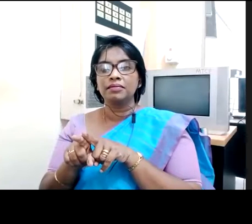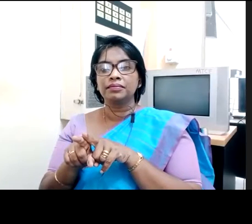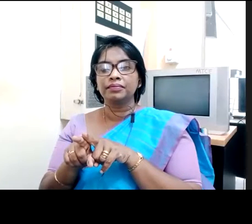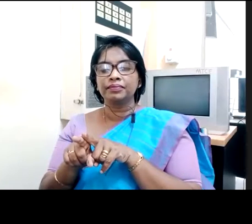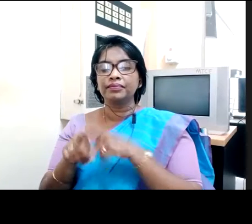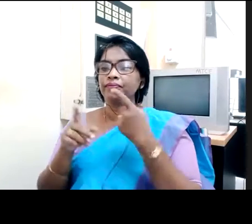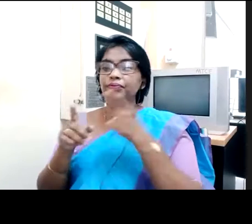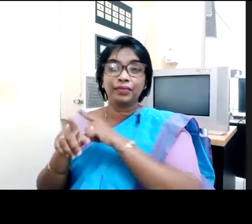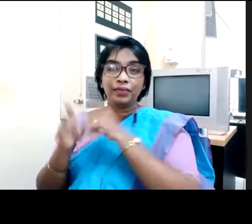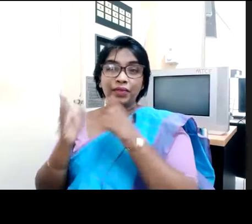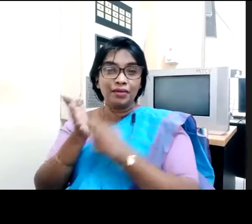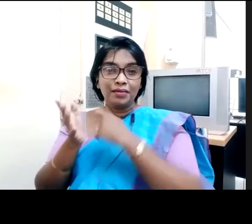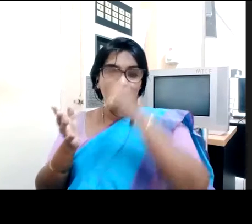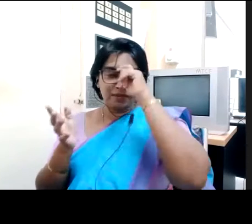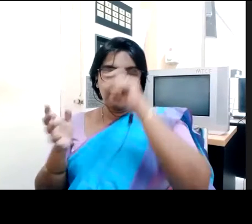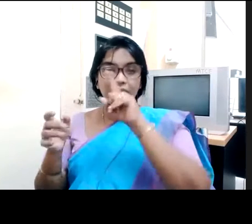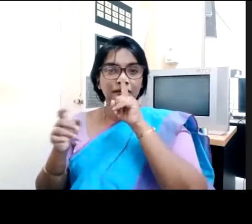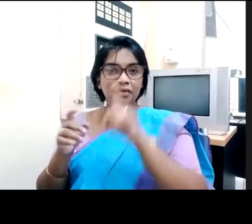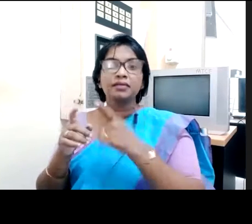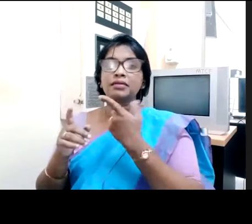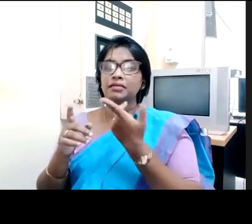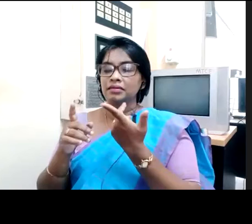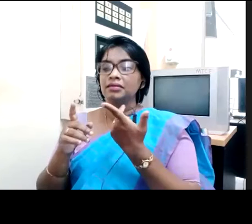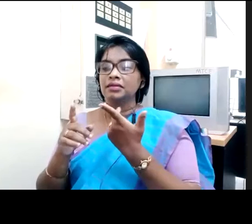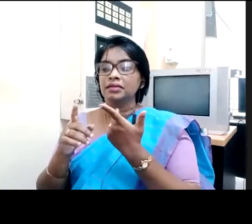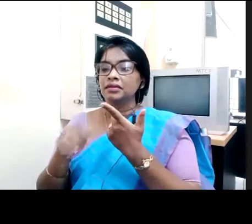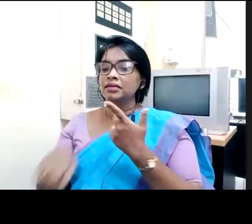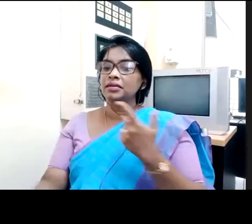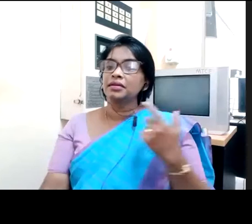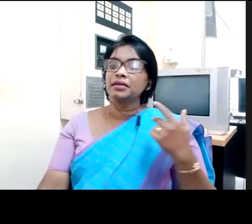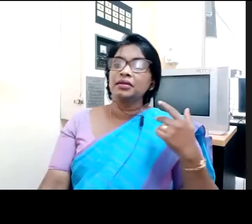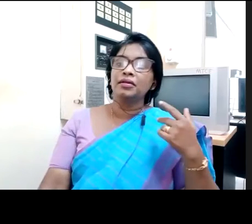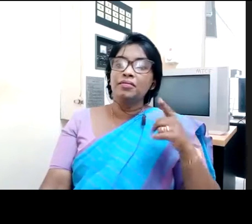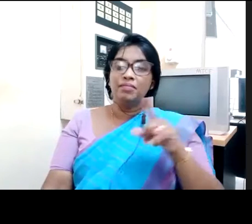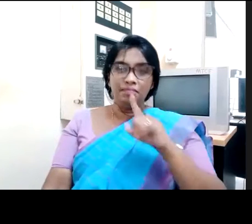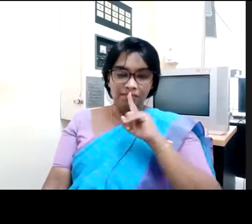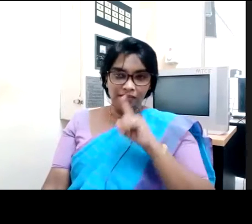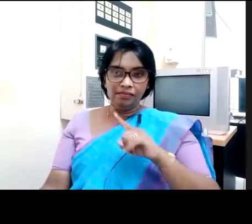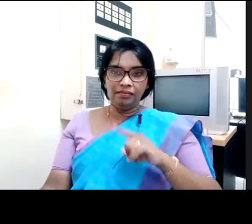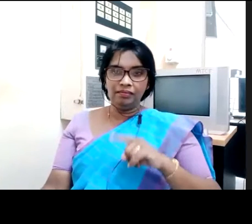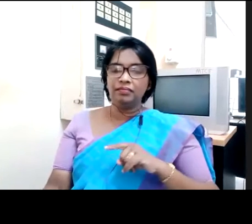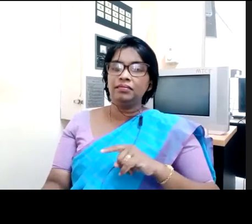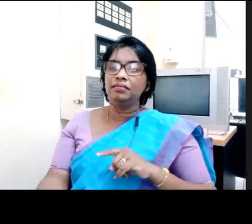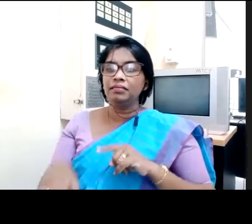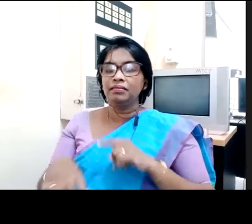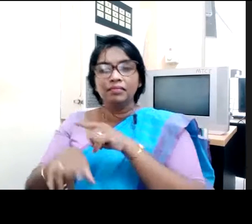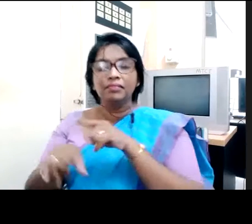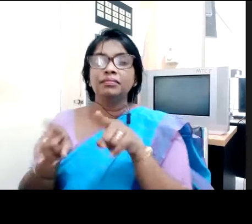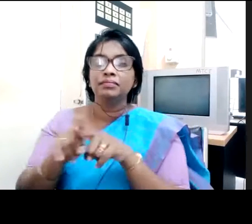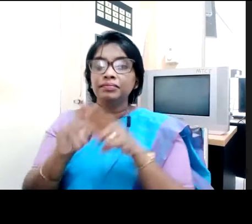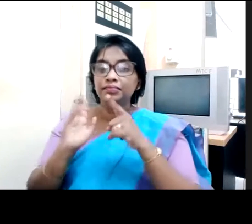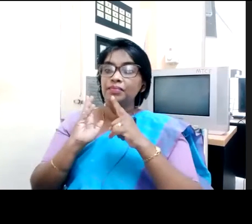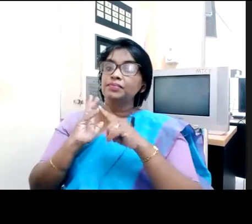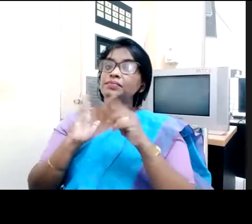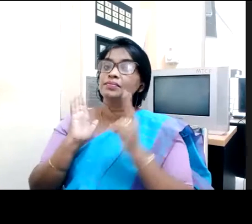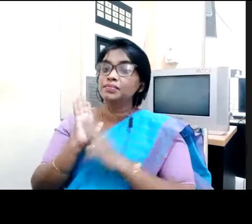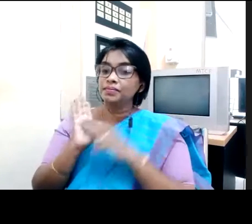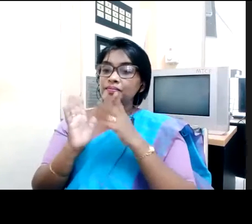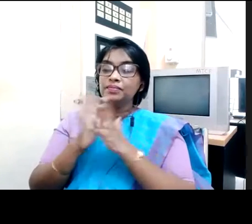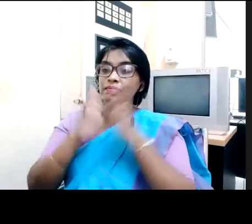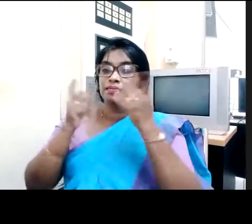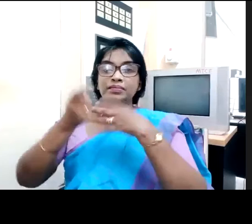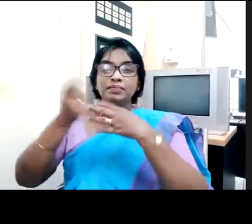Persian poet, and it's indicated that he is a best-selling poet in United States today. And he said a very interesting